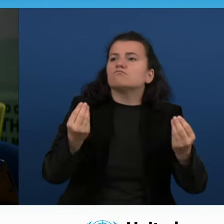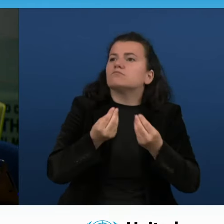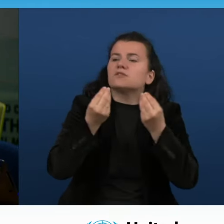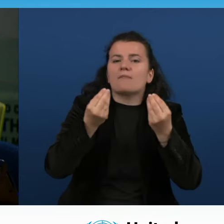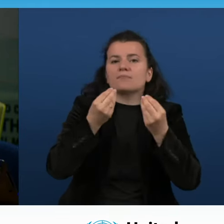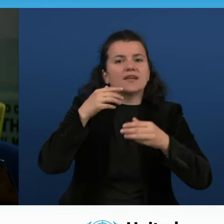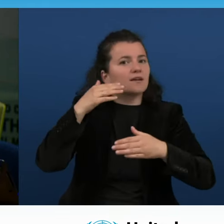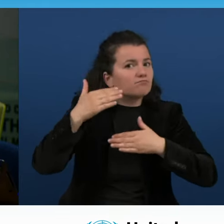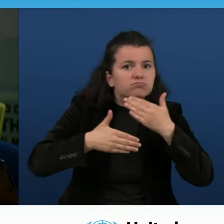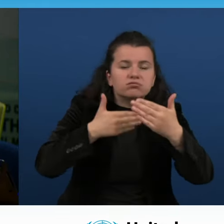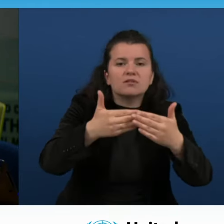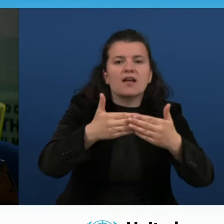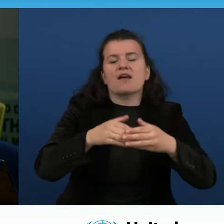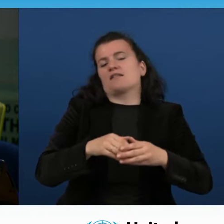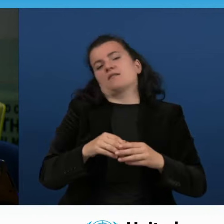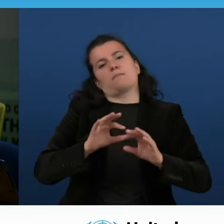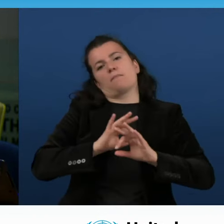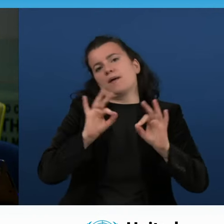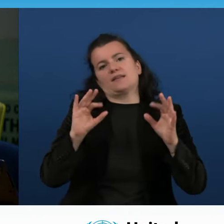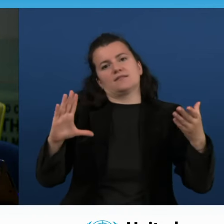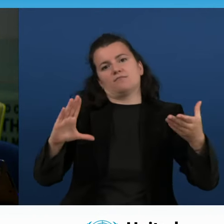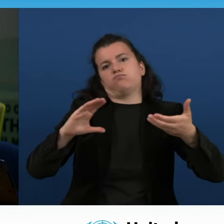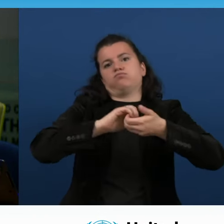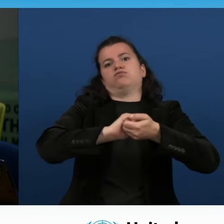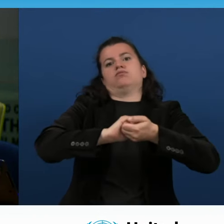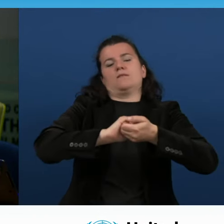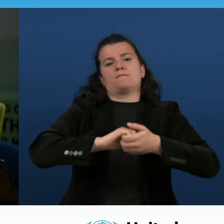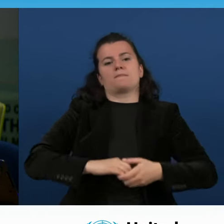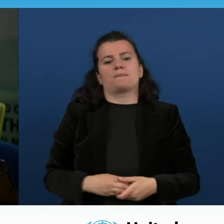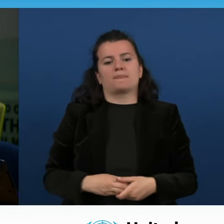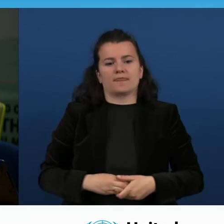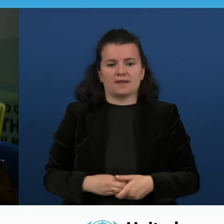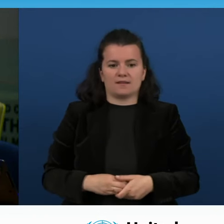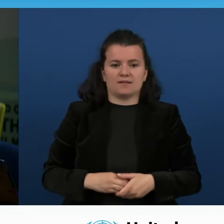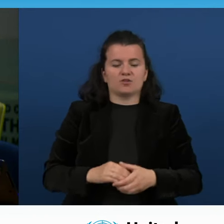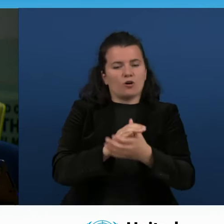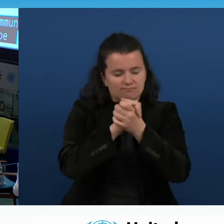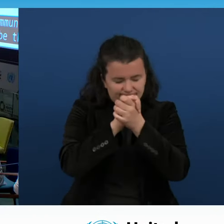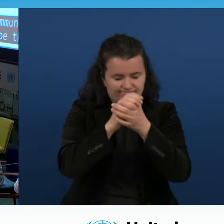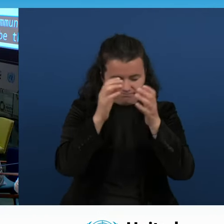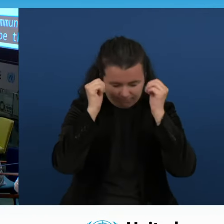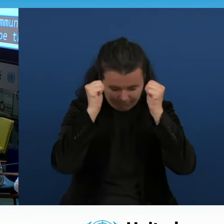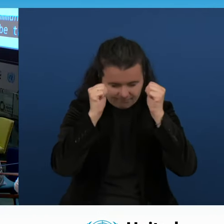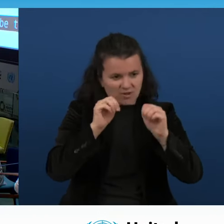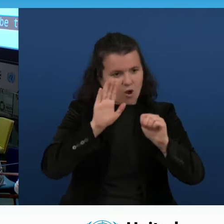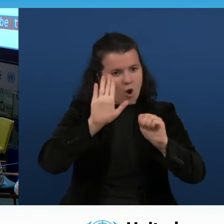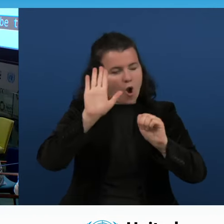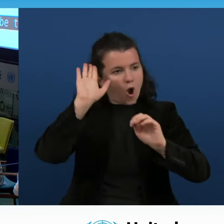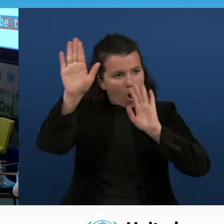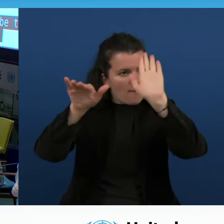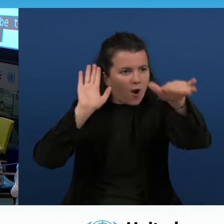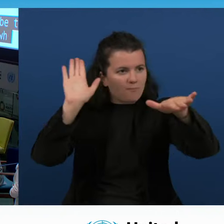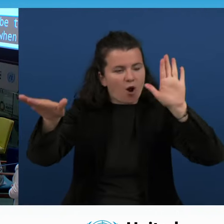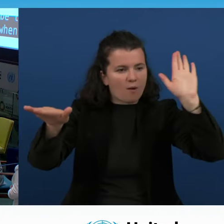best result we could get when everyone gets home. So best of luck and success when you go home.